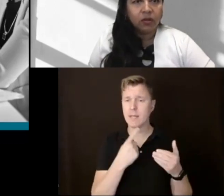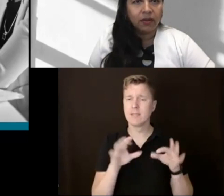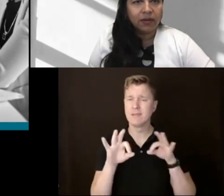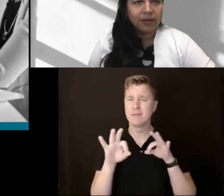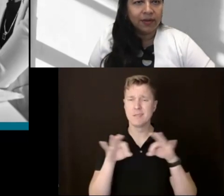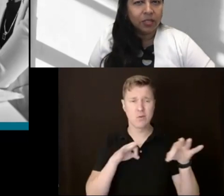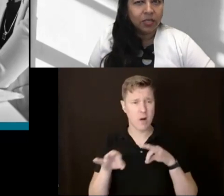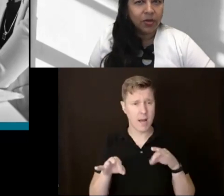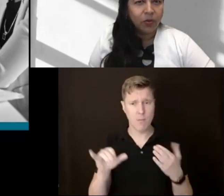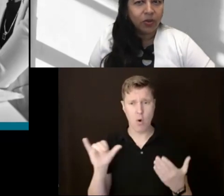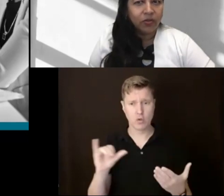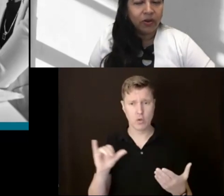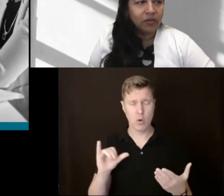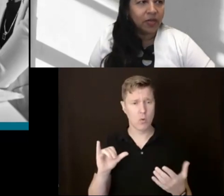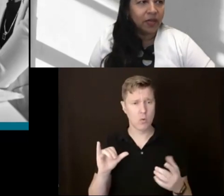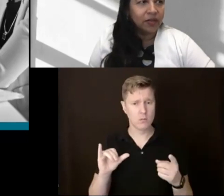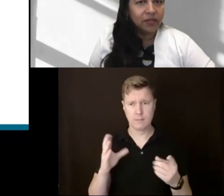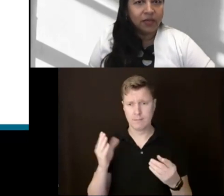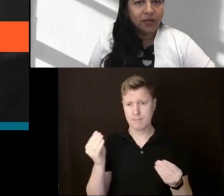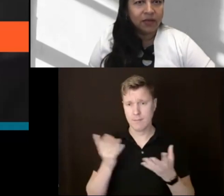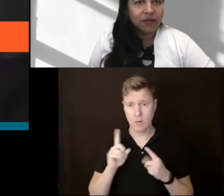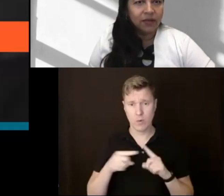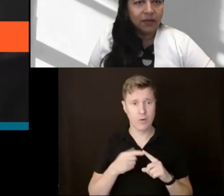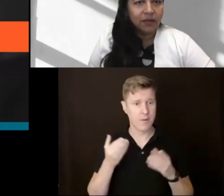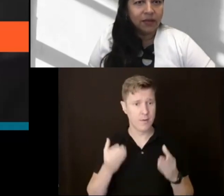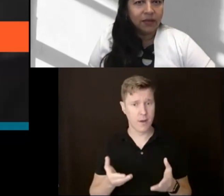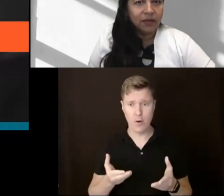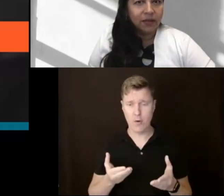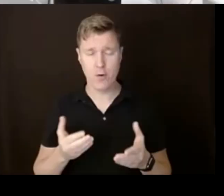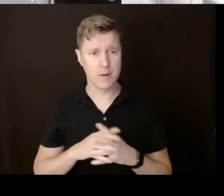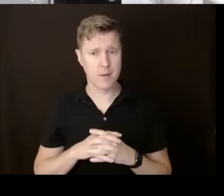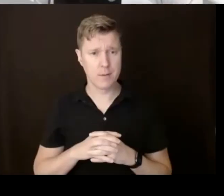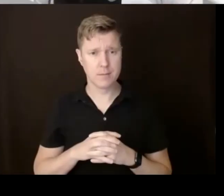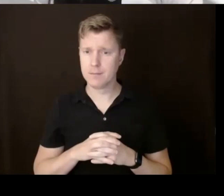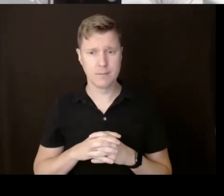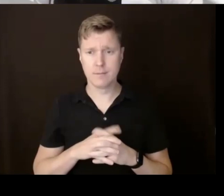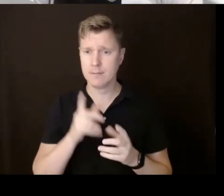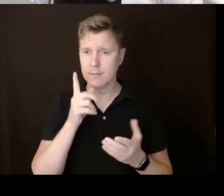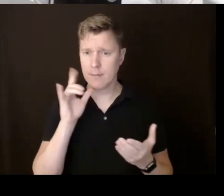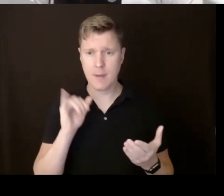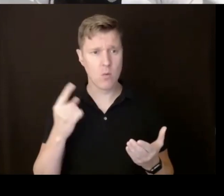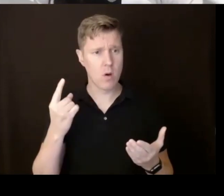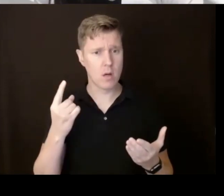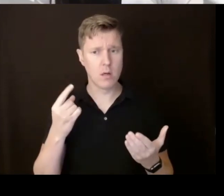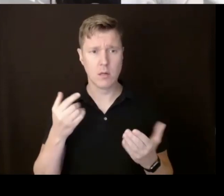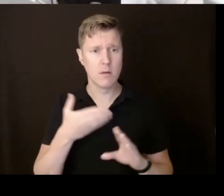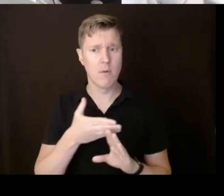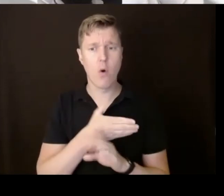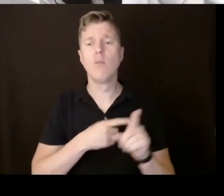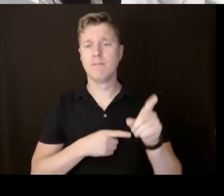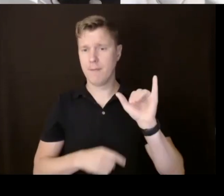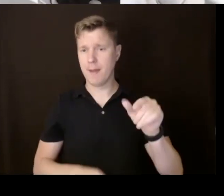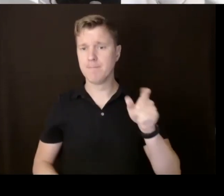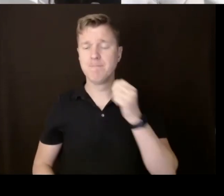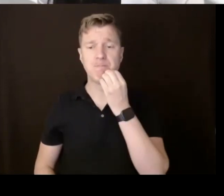also. Just let me know when you're there because I can't see it. Not that one, the one before. Yeah, there, thank